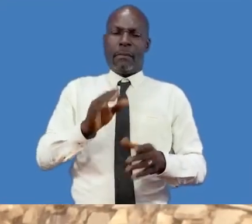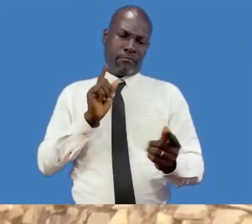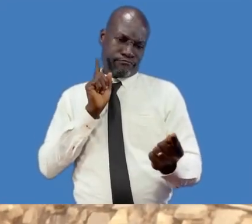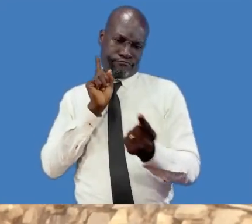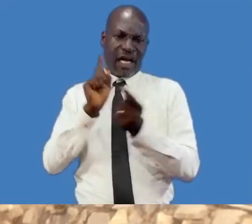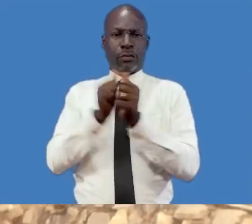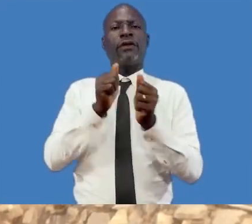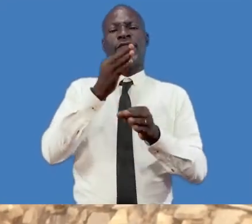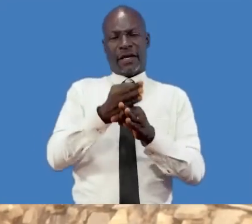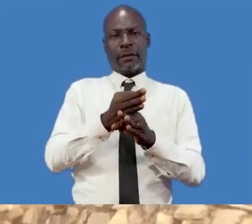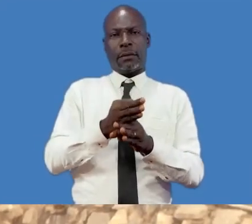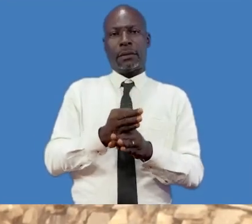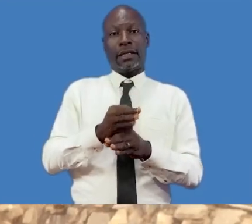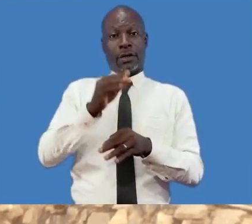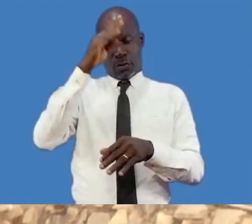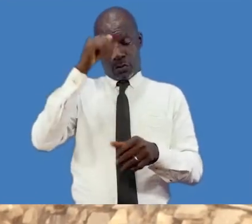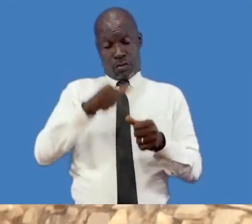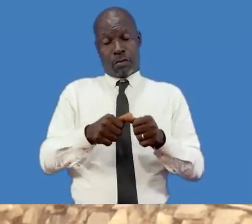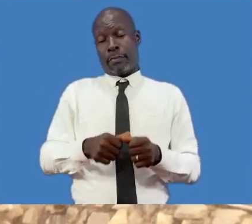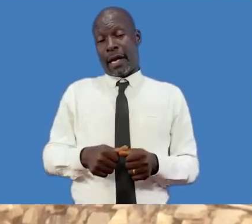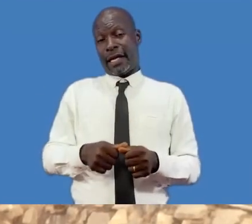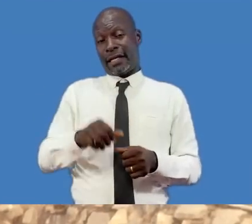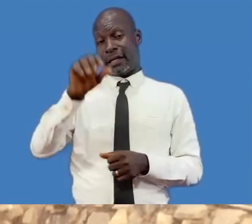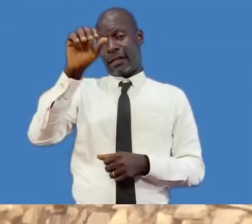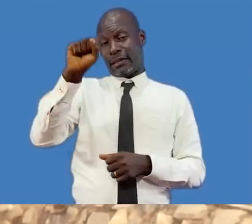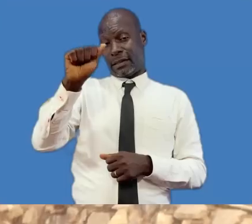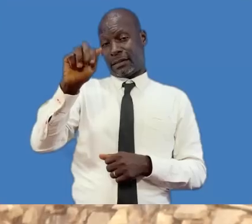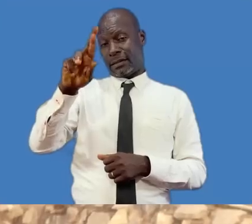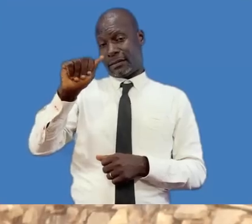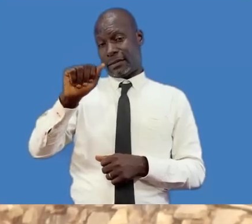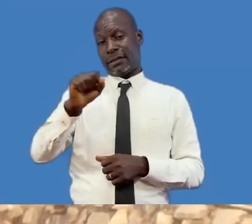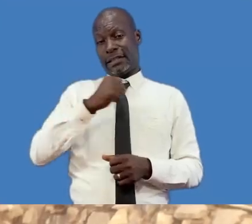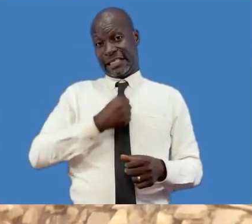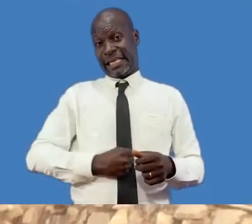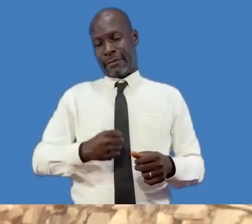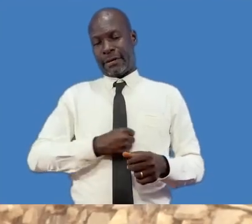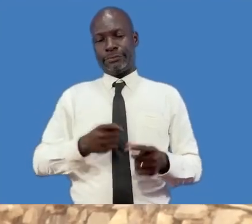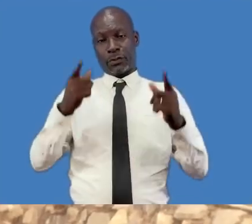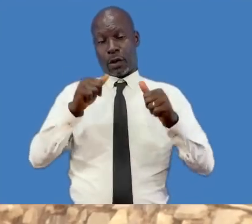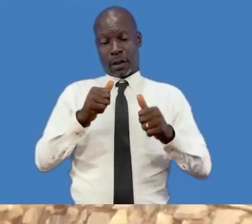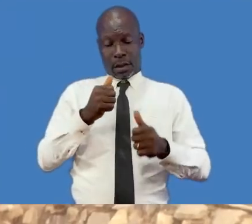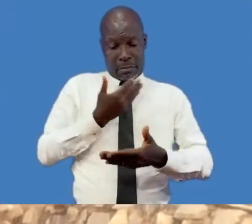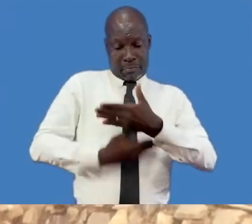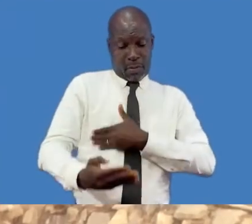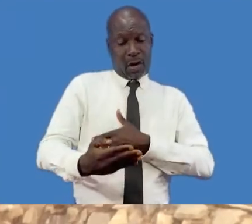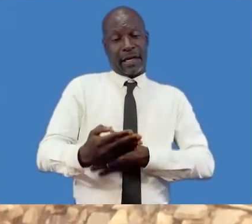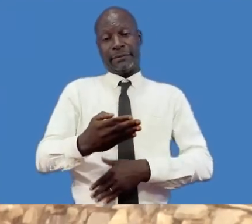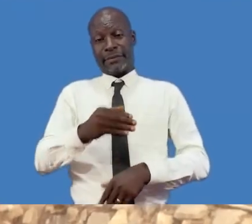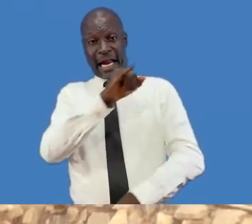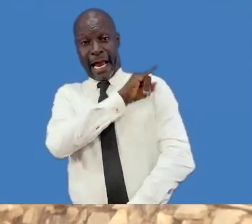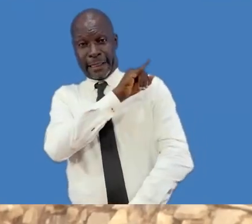no maame sara ya yekena semi ebra otumi wo Isaac no na ne kunu adi 100